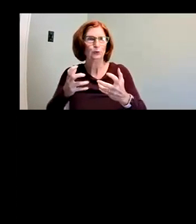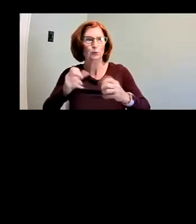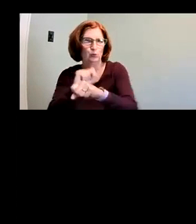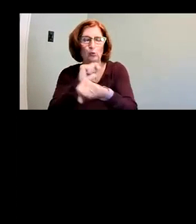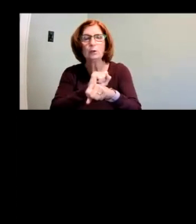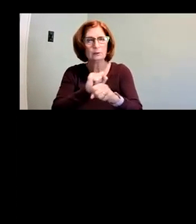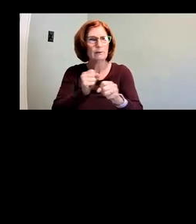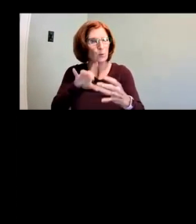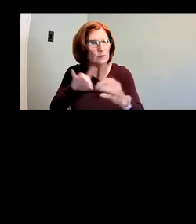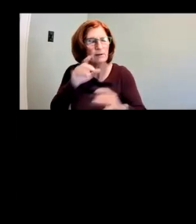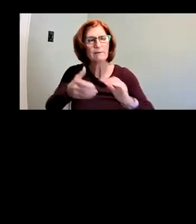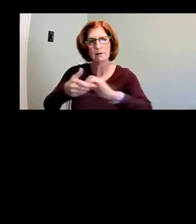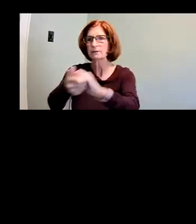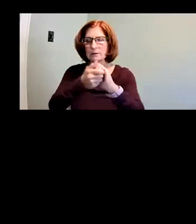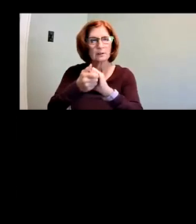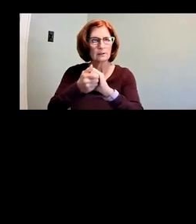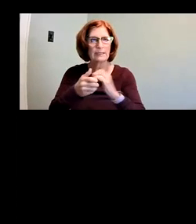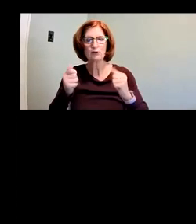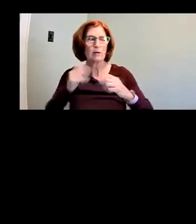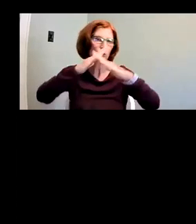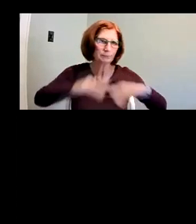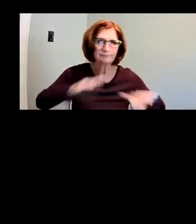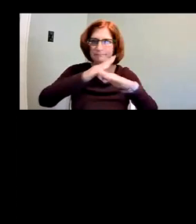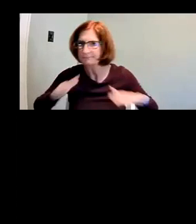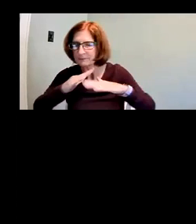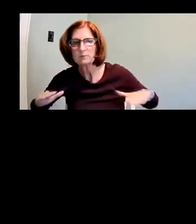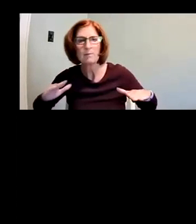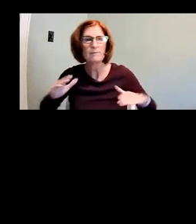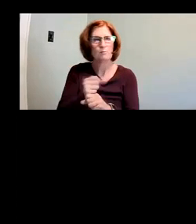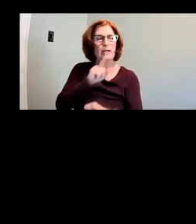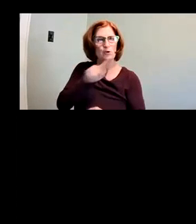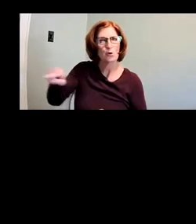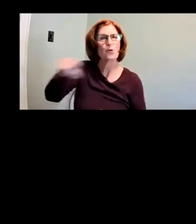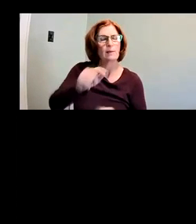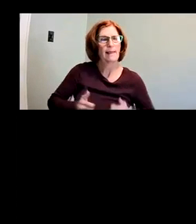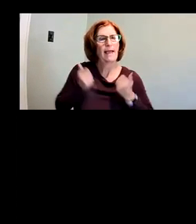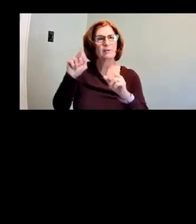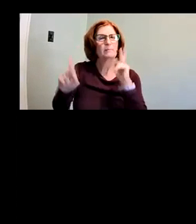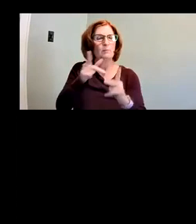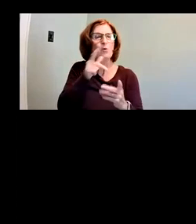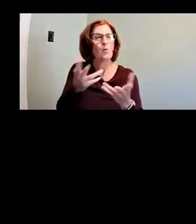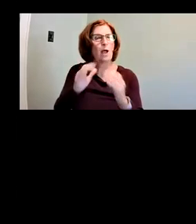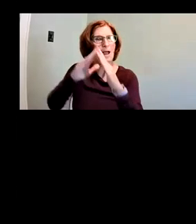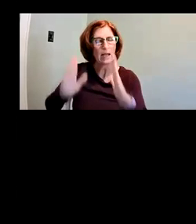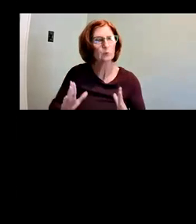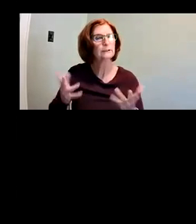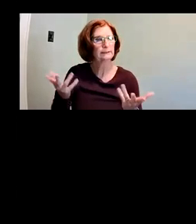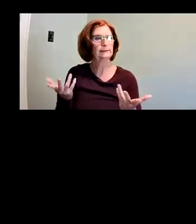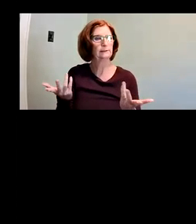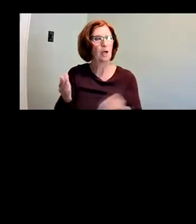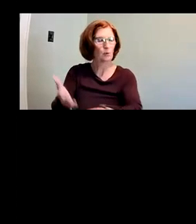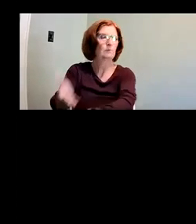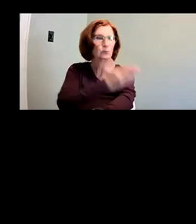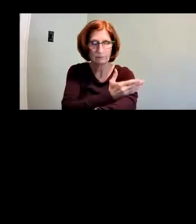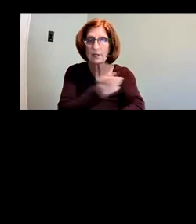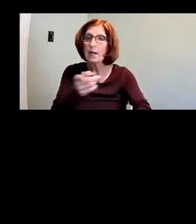of collaboration and forward movement in service of the many lives this fund was intended to tangibly improve. Accountability and transparency benefits everyone,